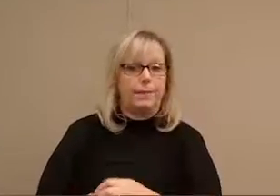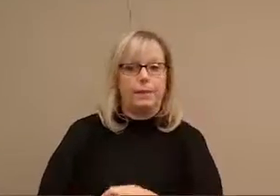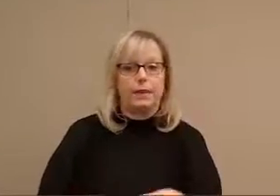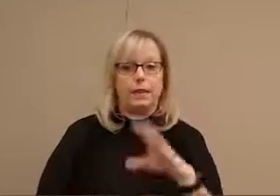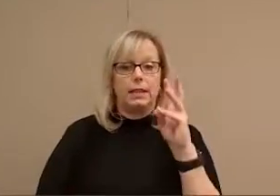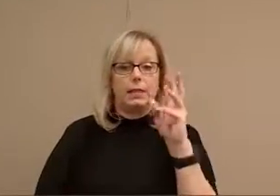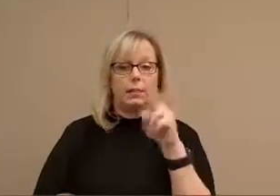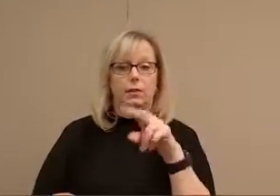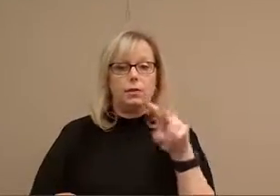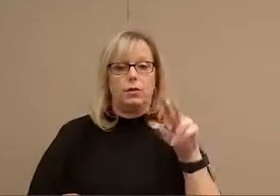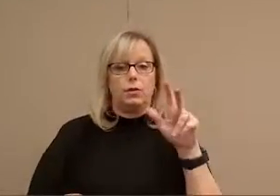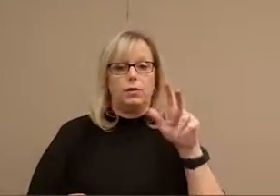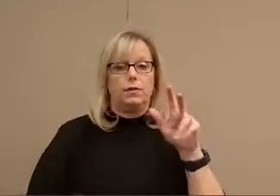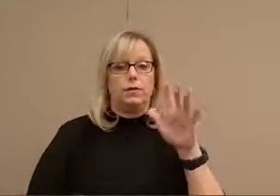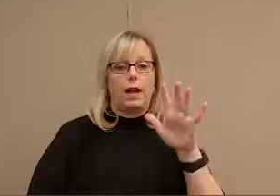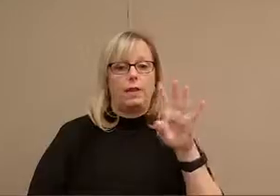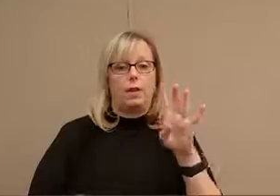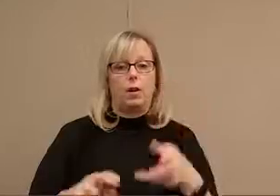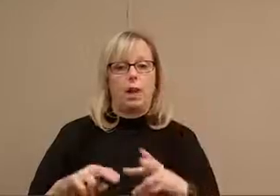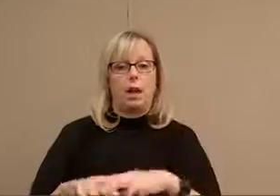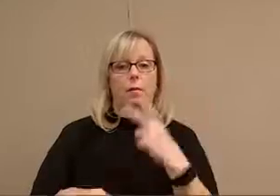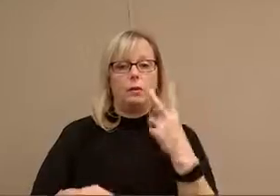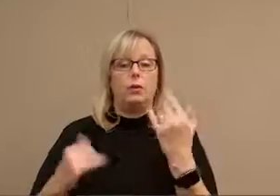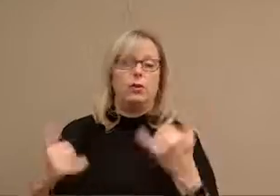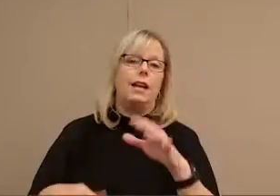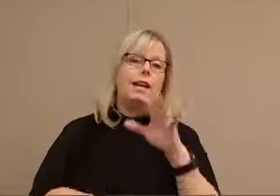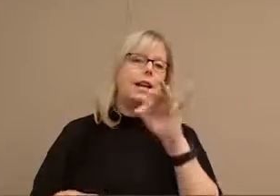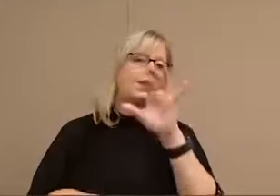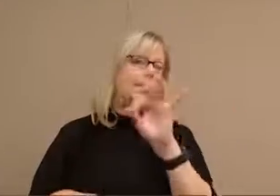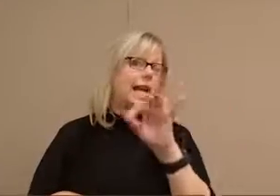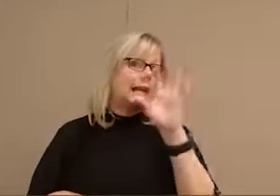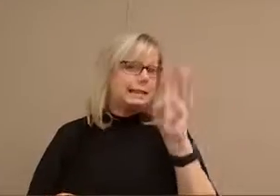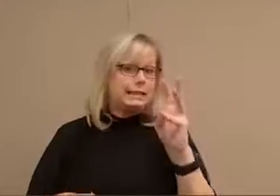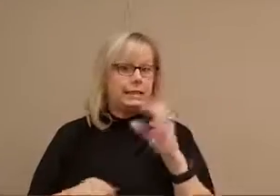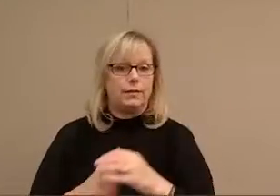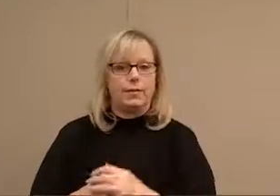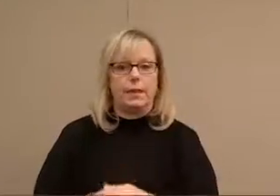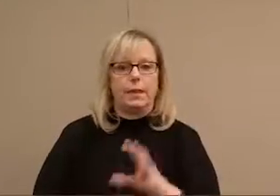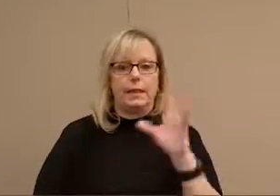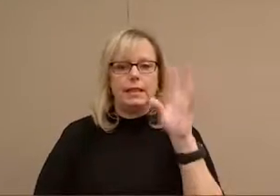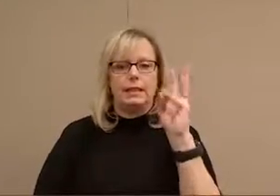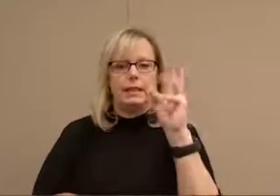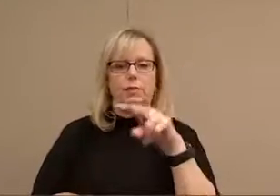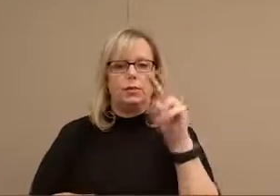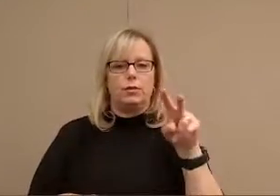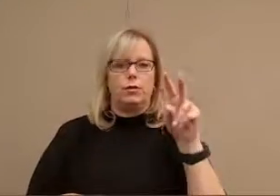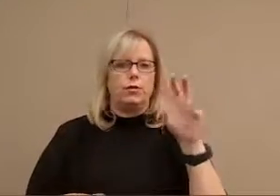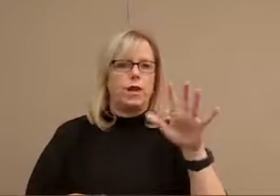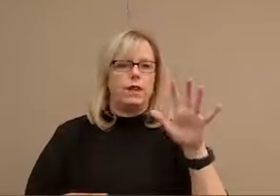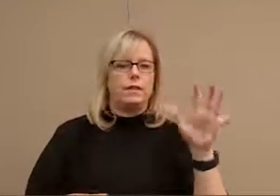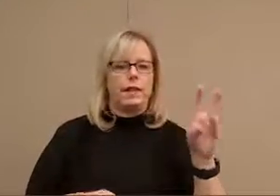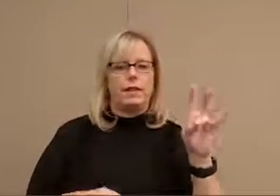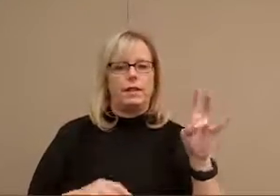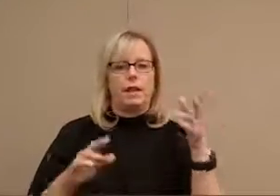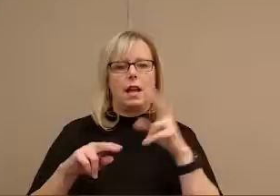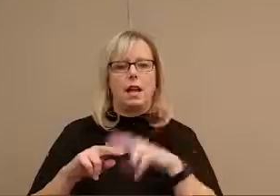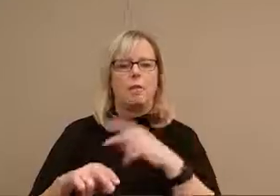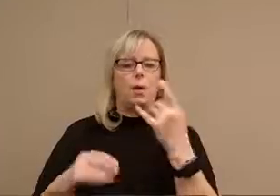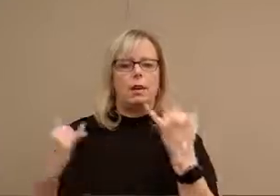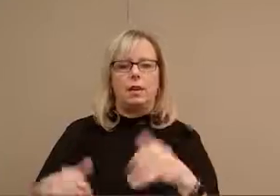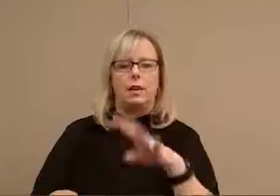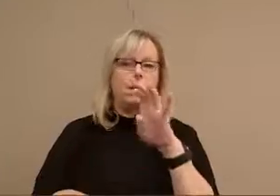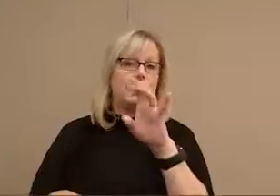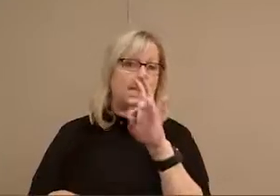978. 62254 up 2 to 996. 62257 up 1